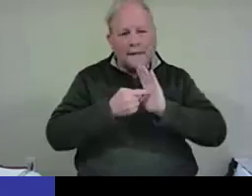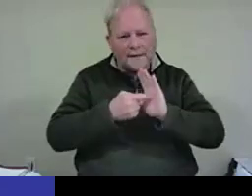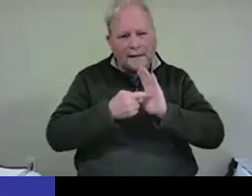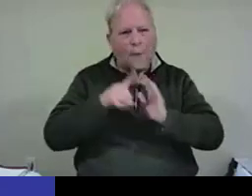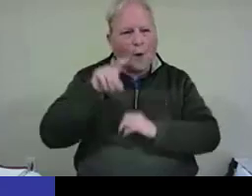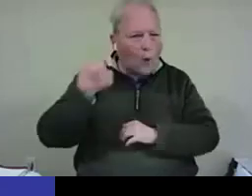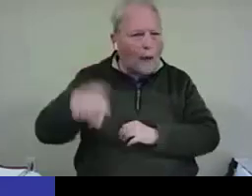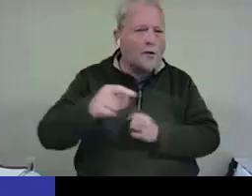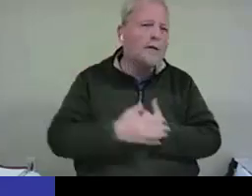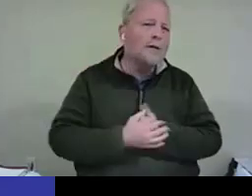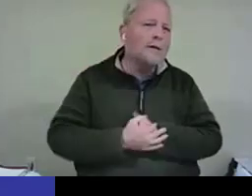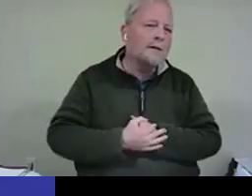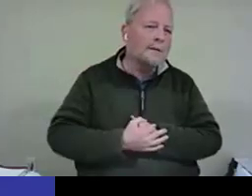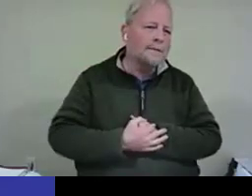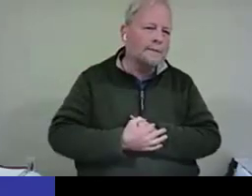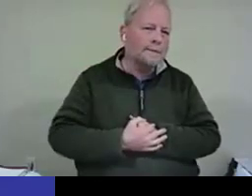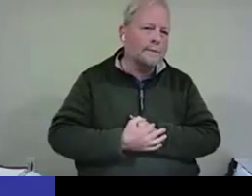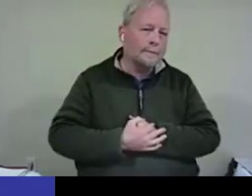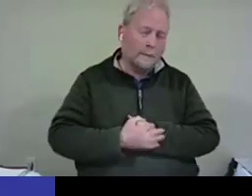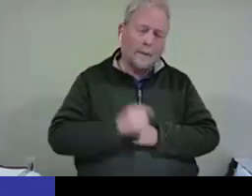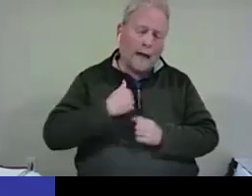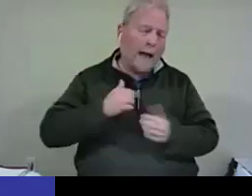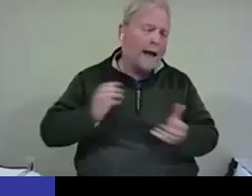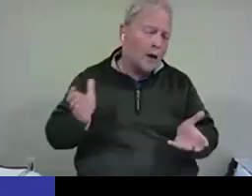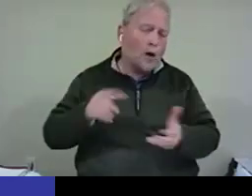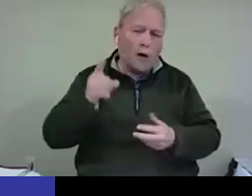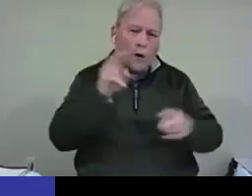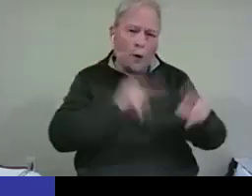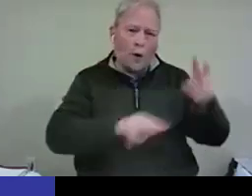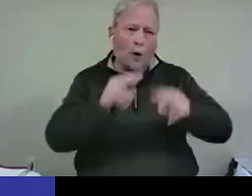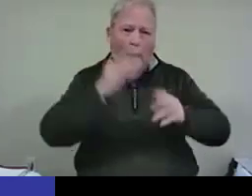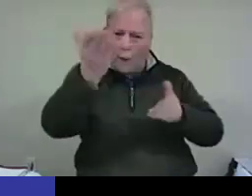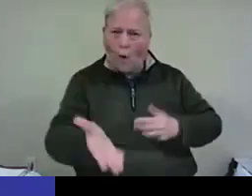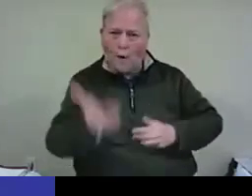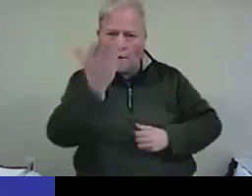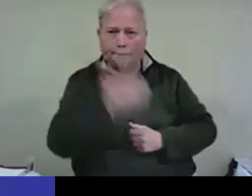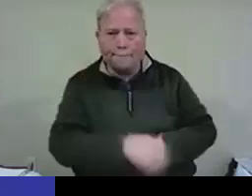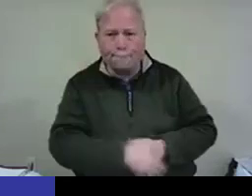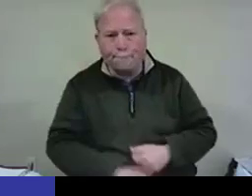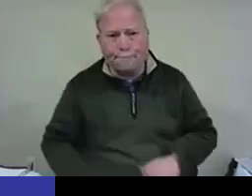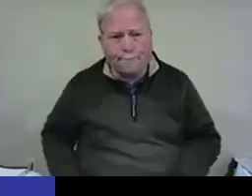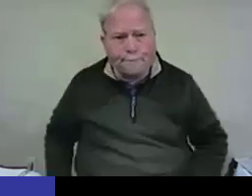interviews that I would encourage you to take a look at.